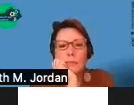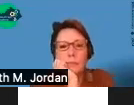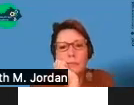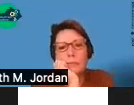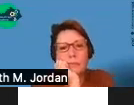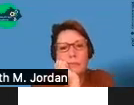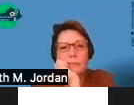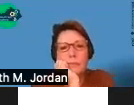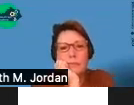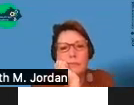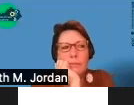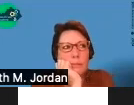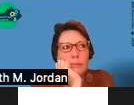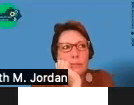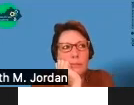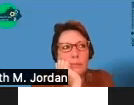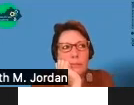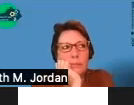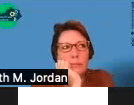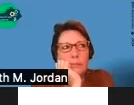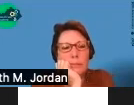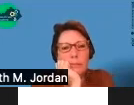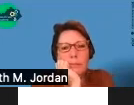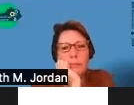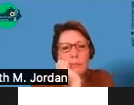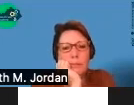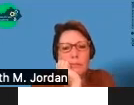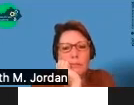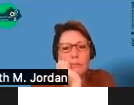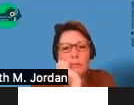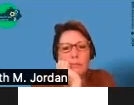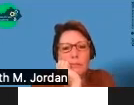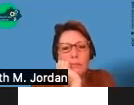of professionals and should be accessible to all of them.